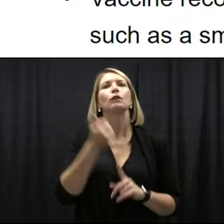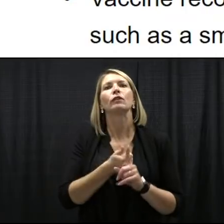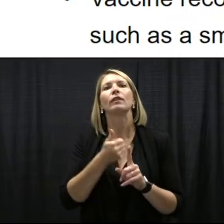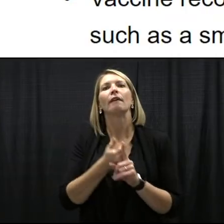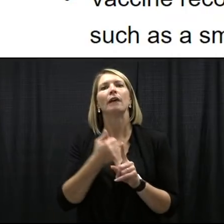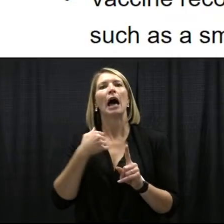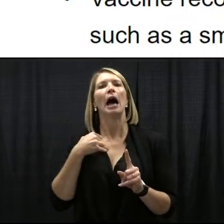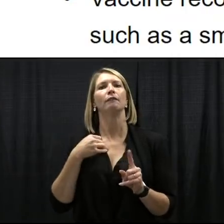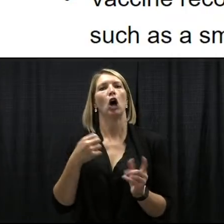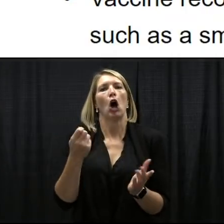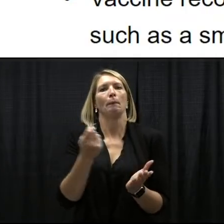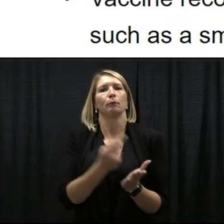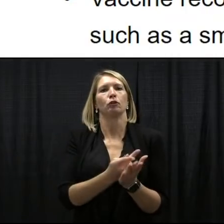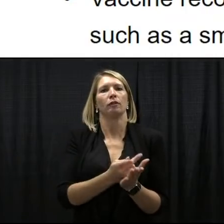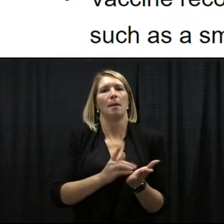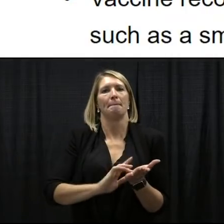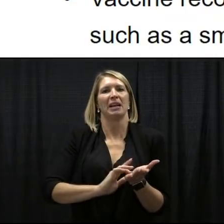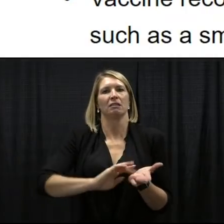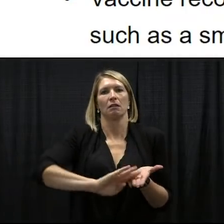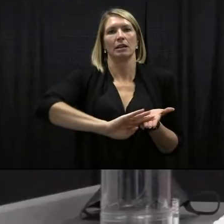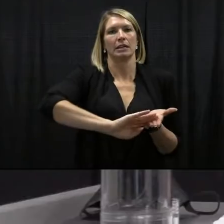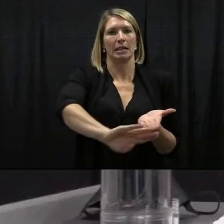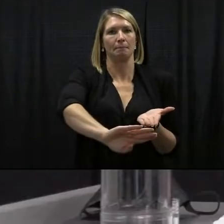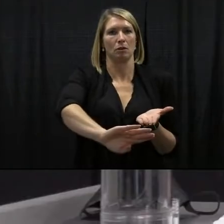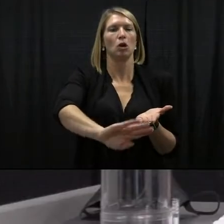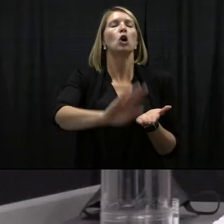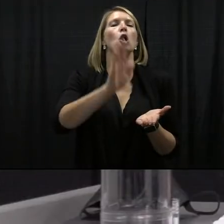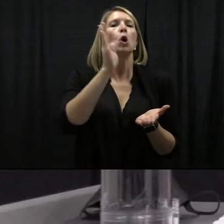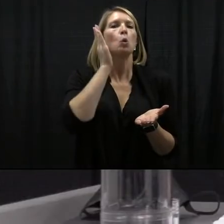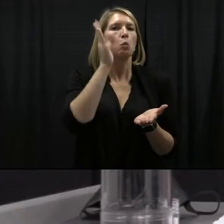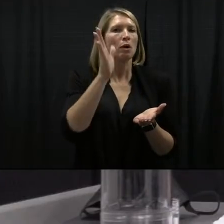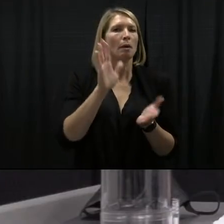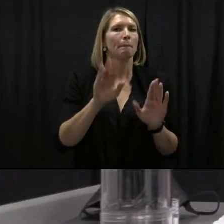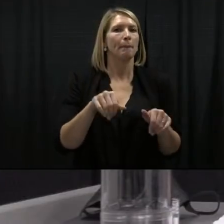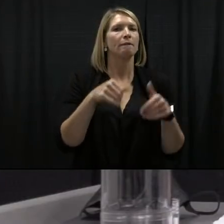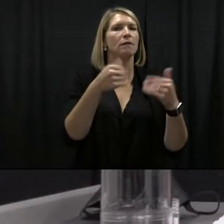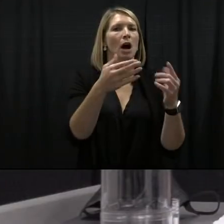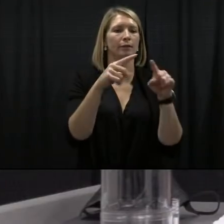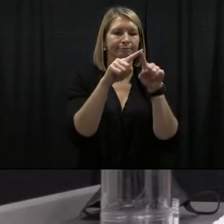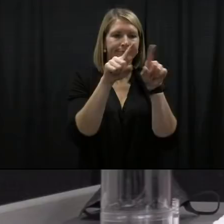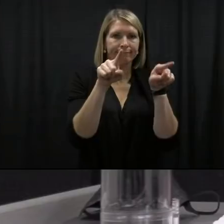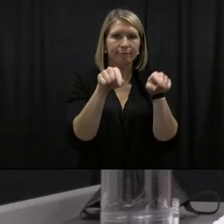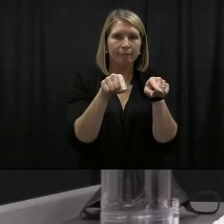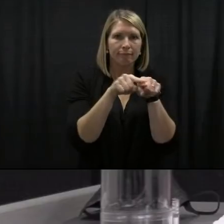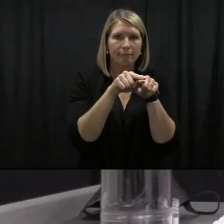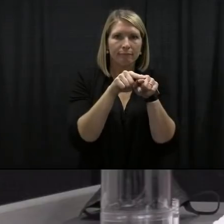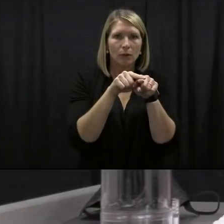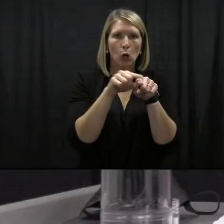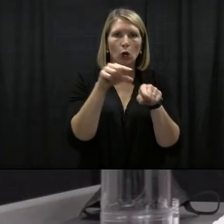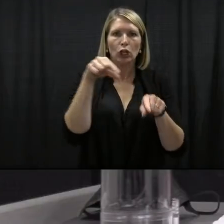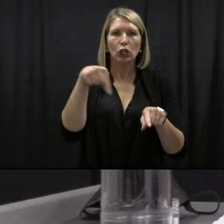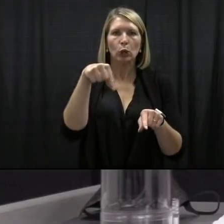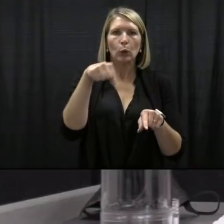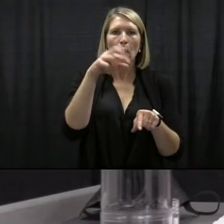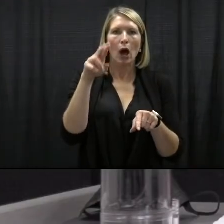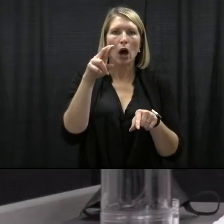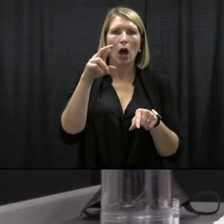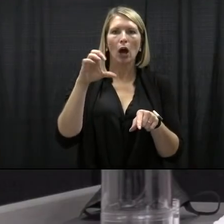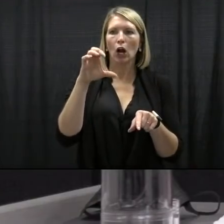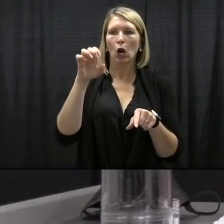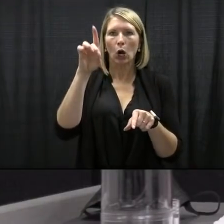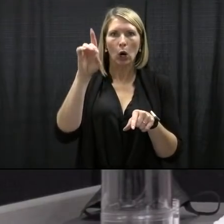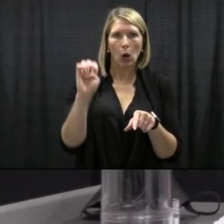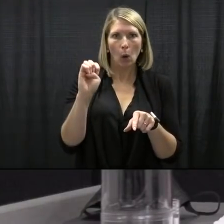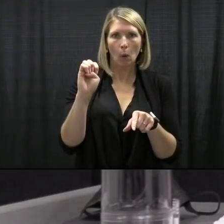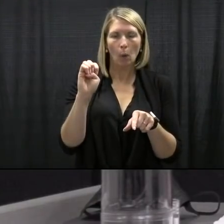provided a COVID-19 vaccination record in the form of a QR code. The record can then be scanned and loaded into the app